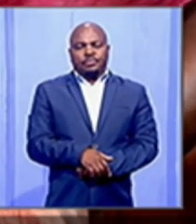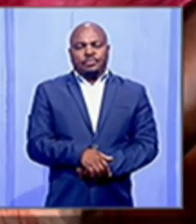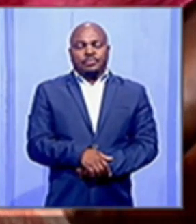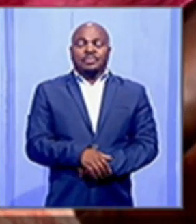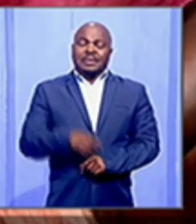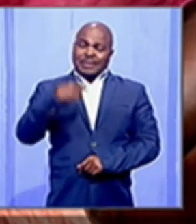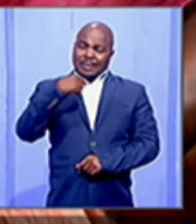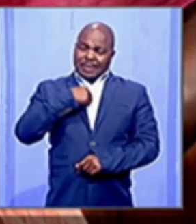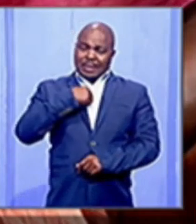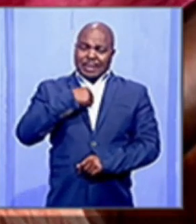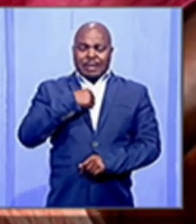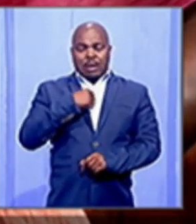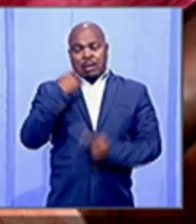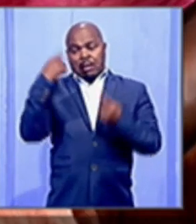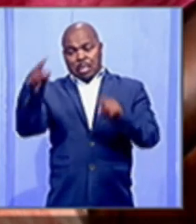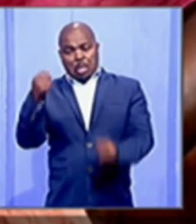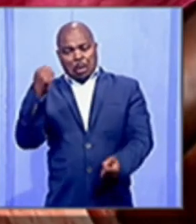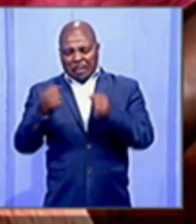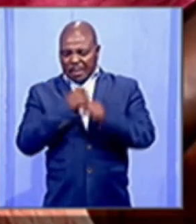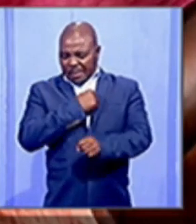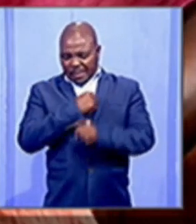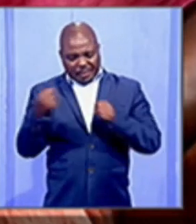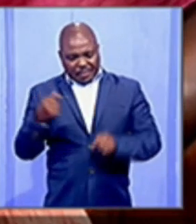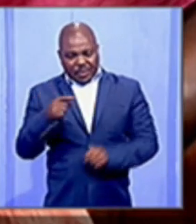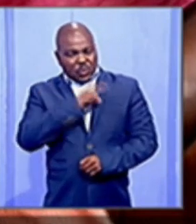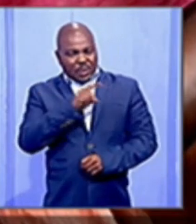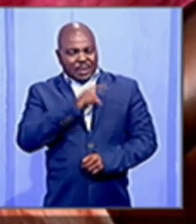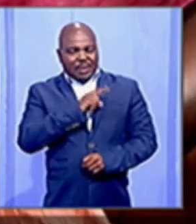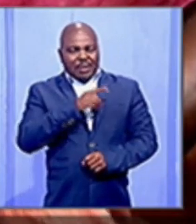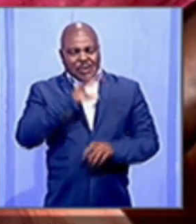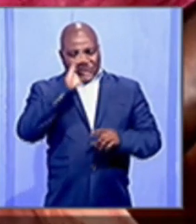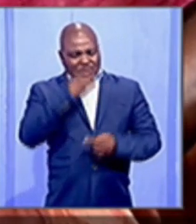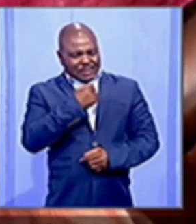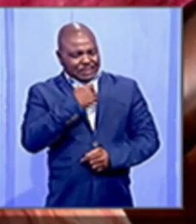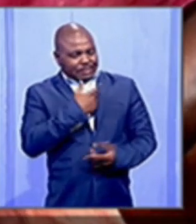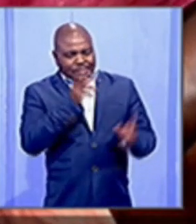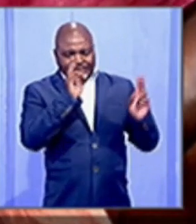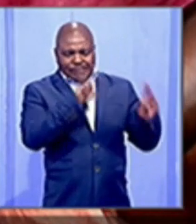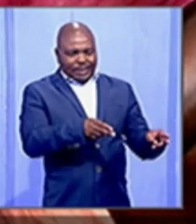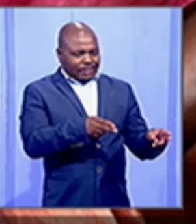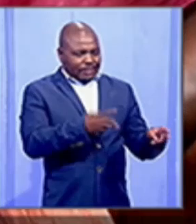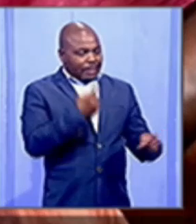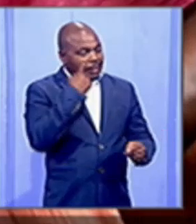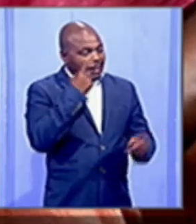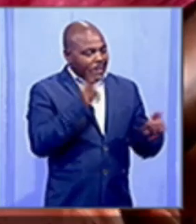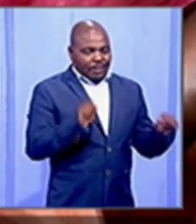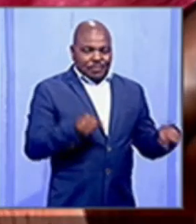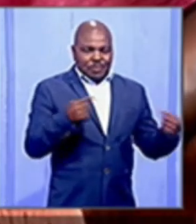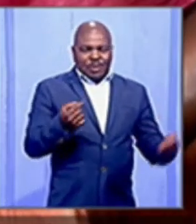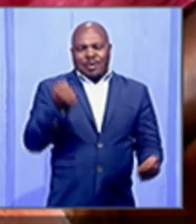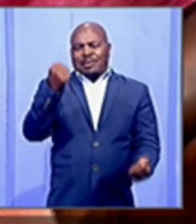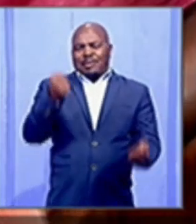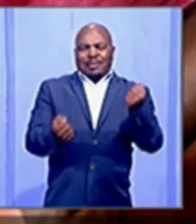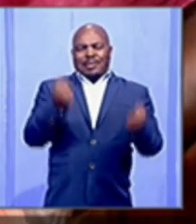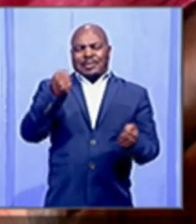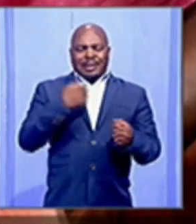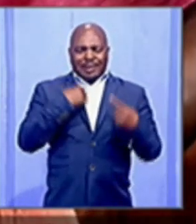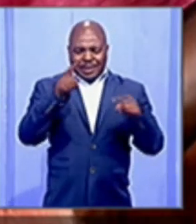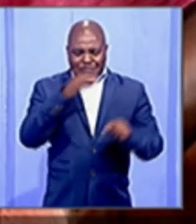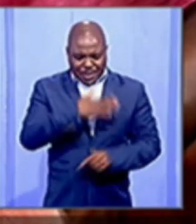I will never go to court. My daughter is gone. I will never see her again. Court will only make my pain